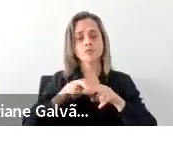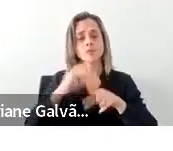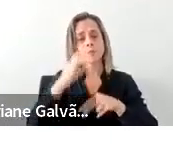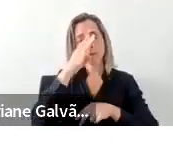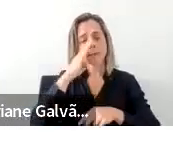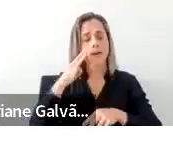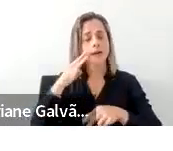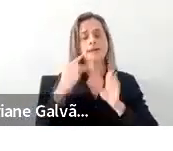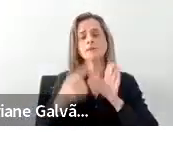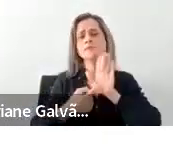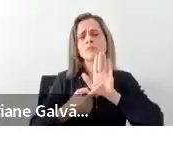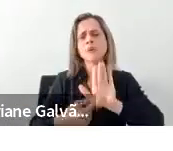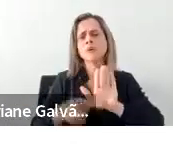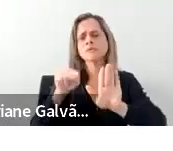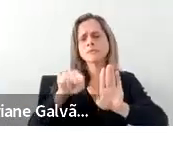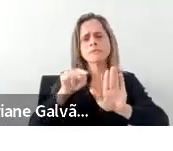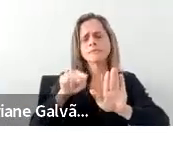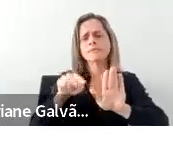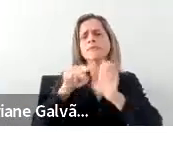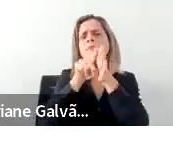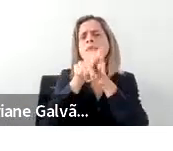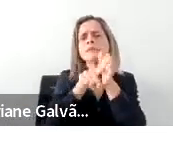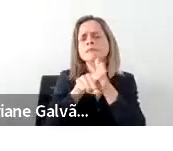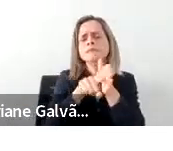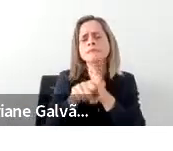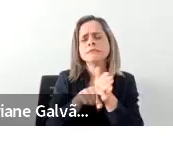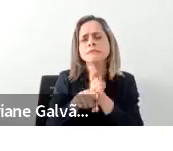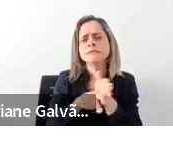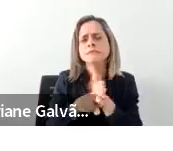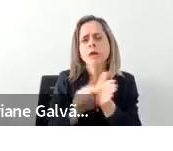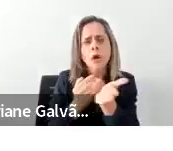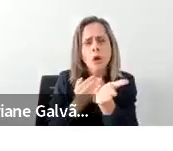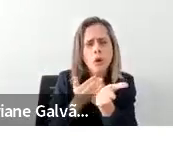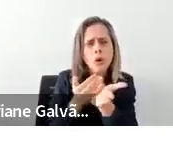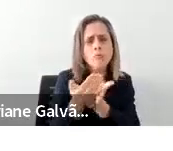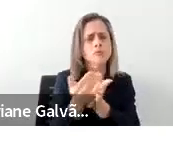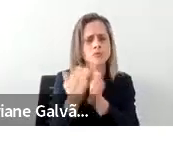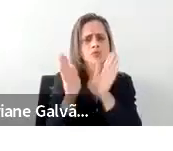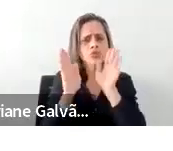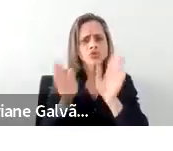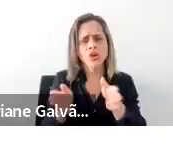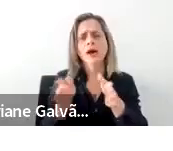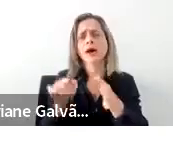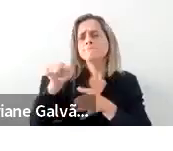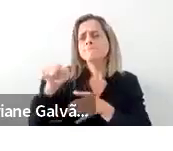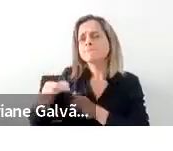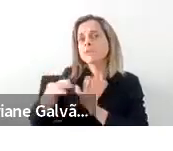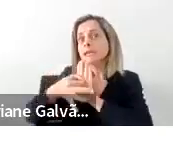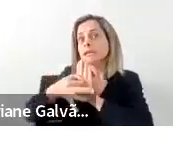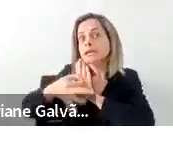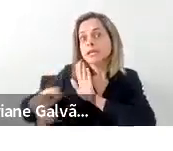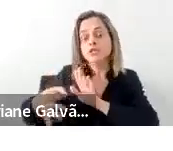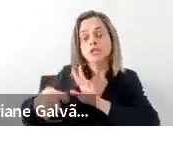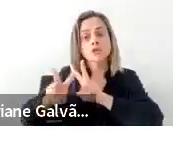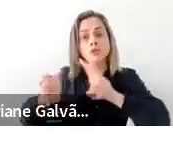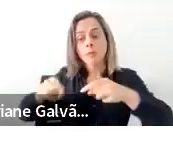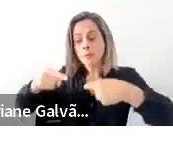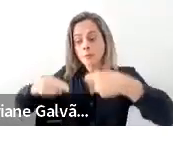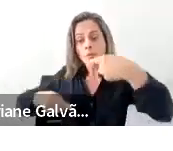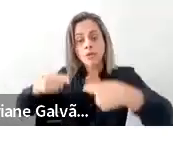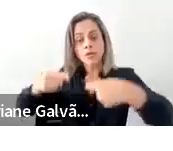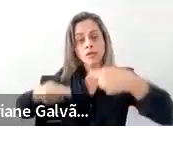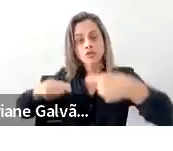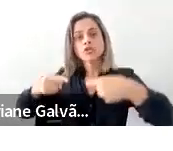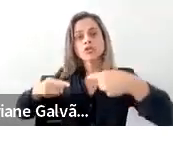elaborating the development of a particular social formation is the key aspect of this